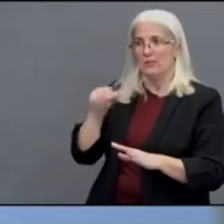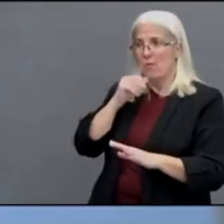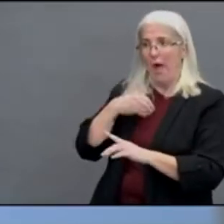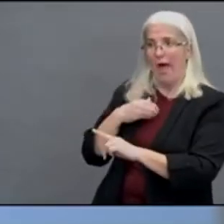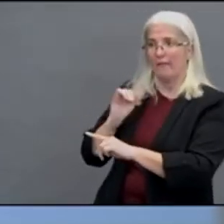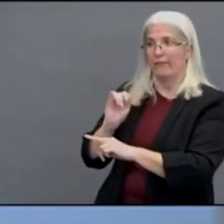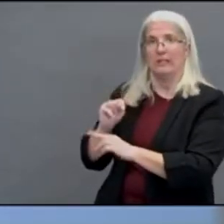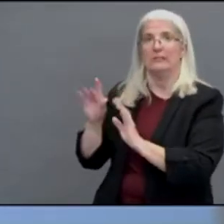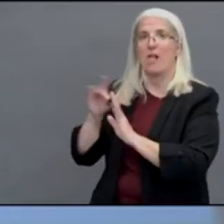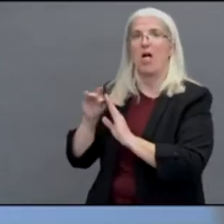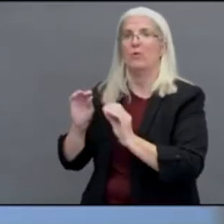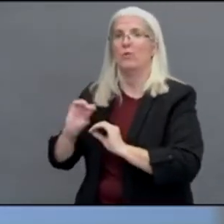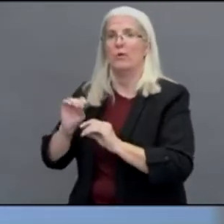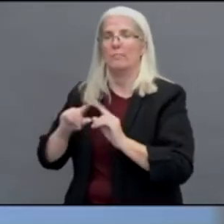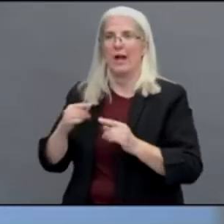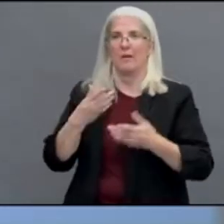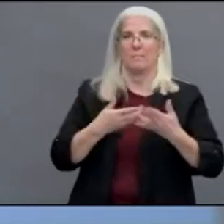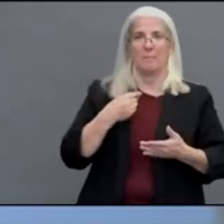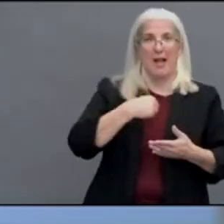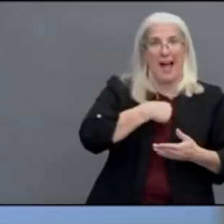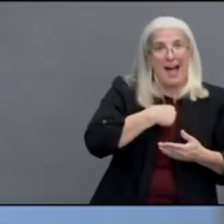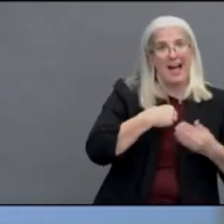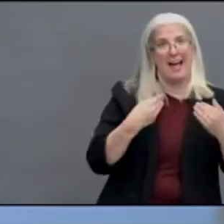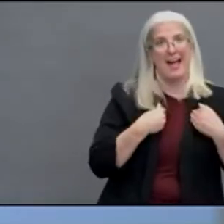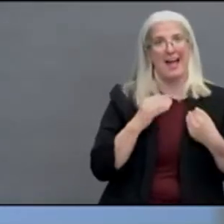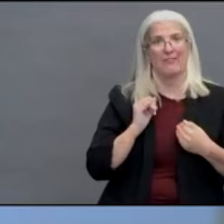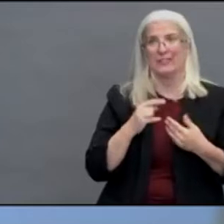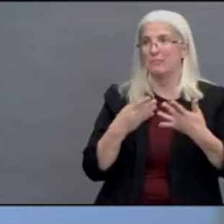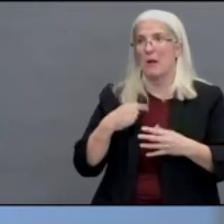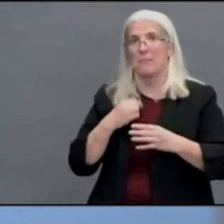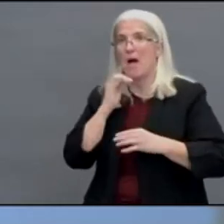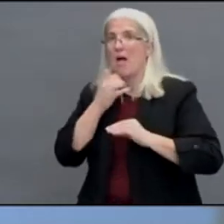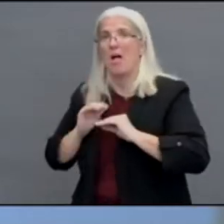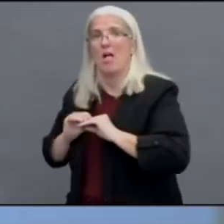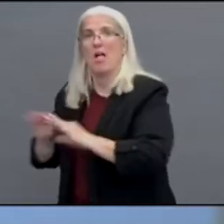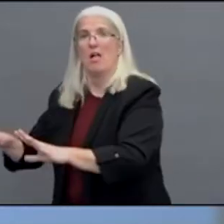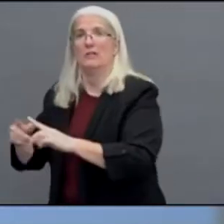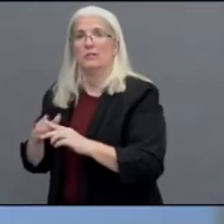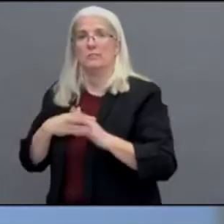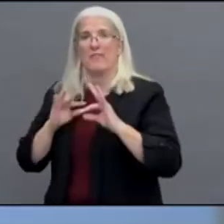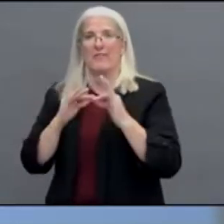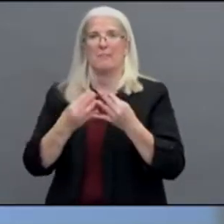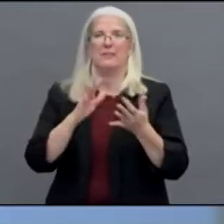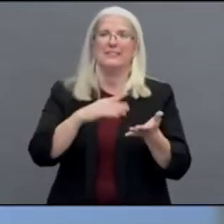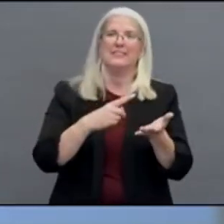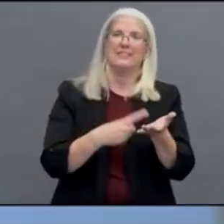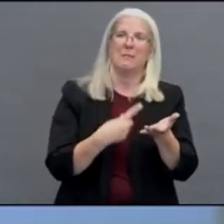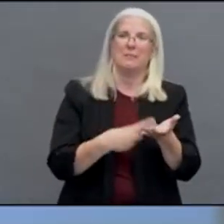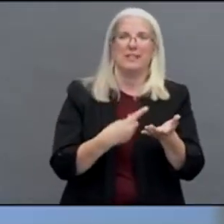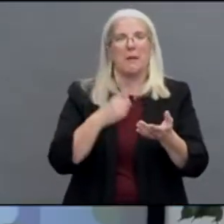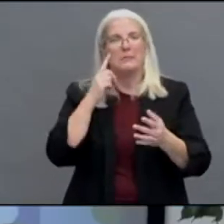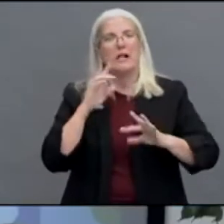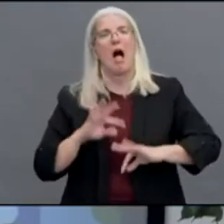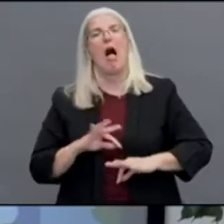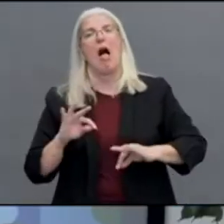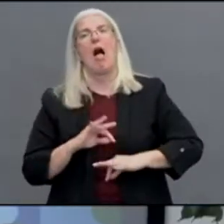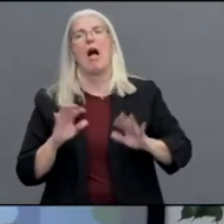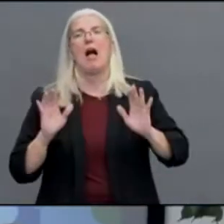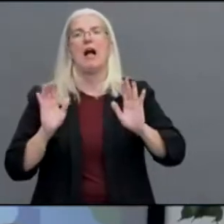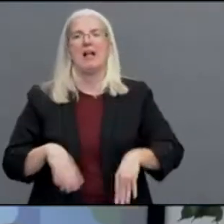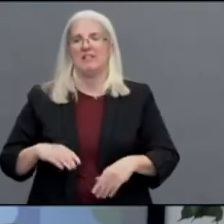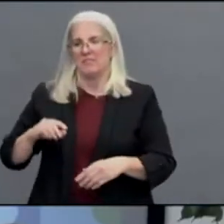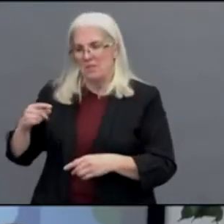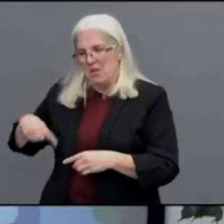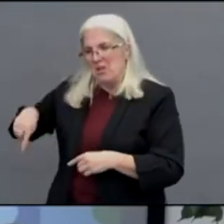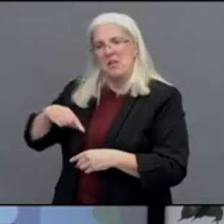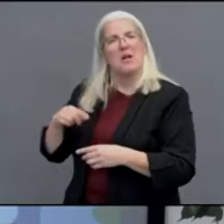know sometimes we lower our guard and we're like, well, it's just family and it's just us. Absolutely. But we need to be safe. Yeah, and now that we're